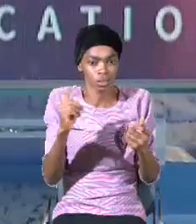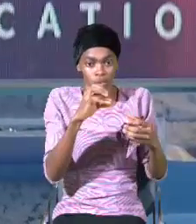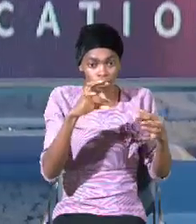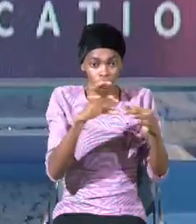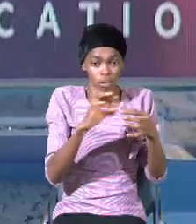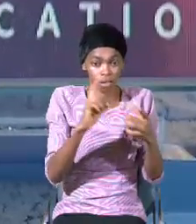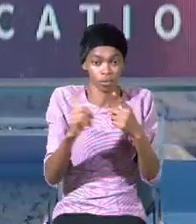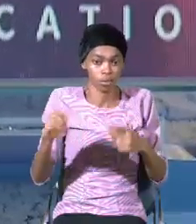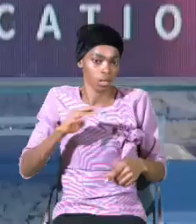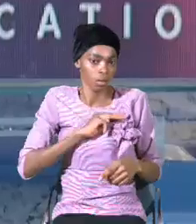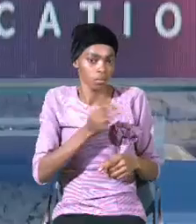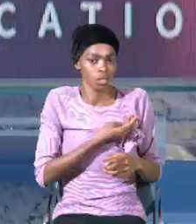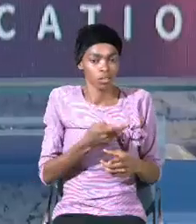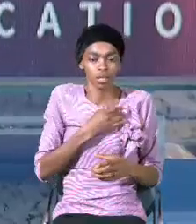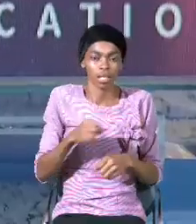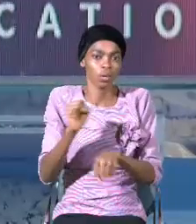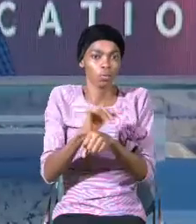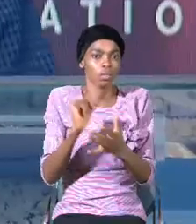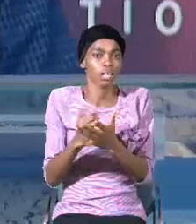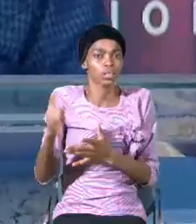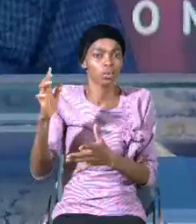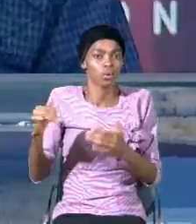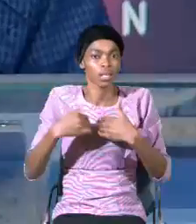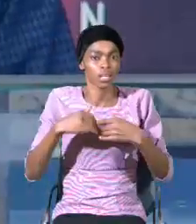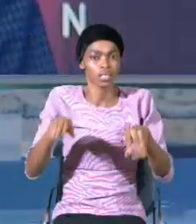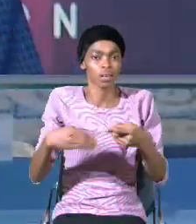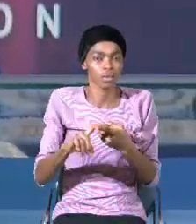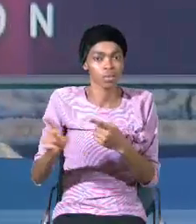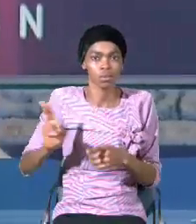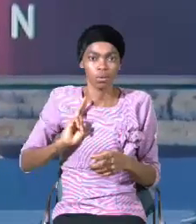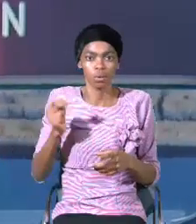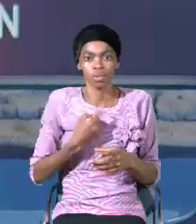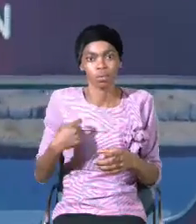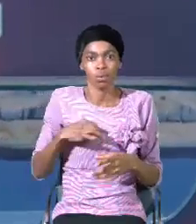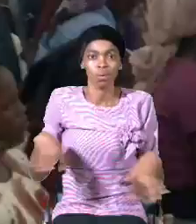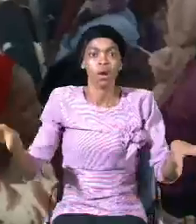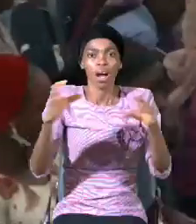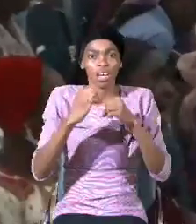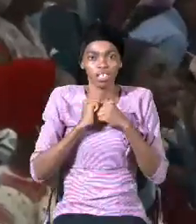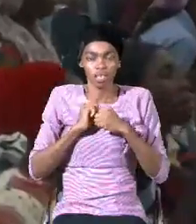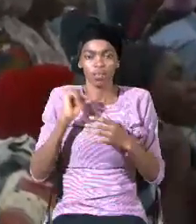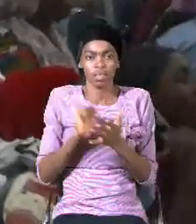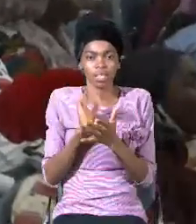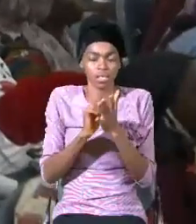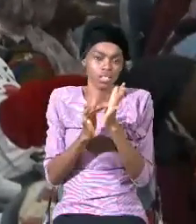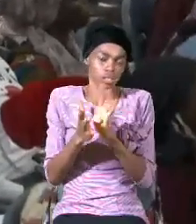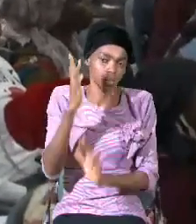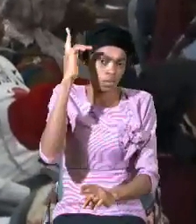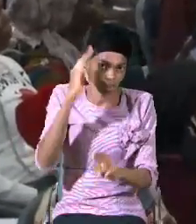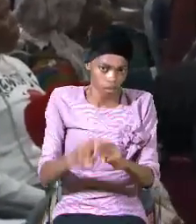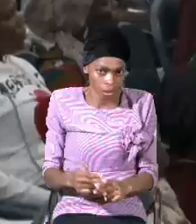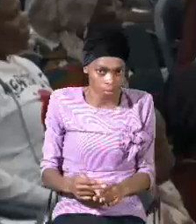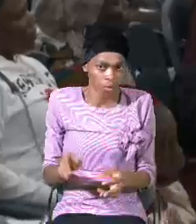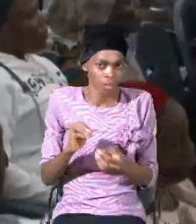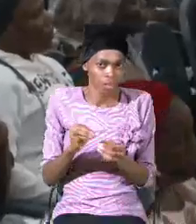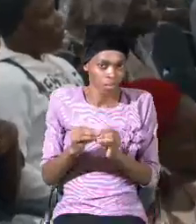Lord has given us, and we're going to achieve that in Jesus' name.